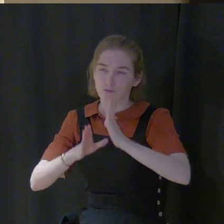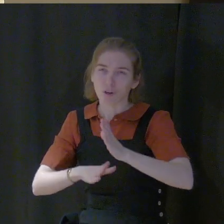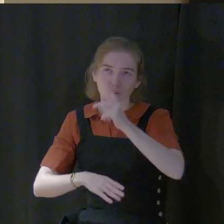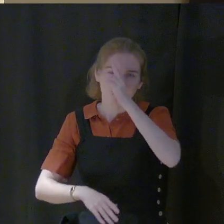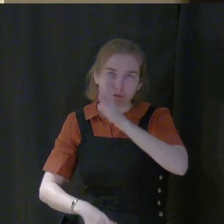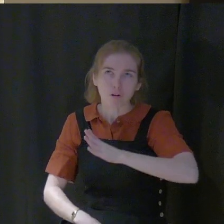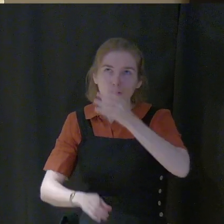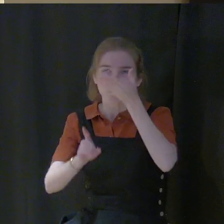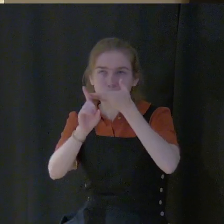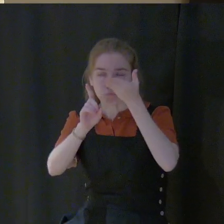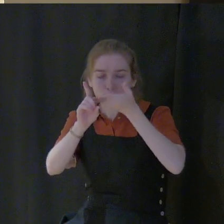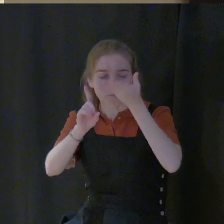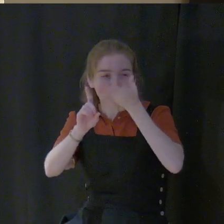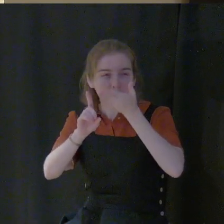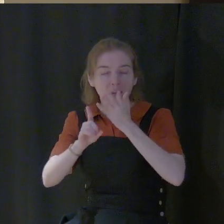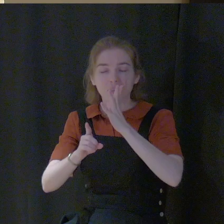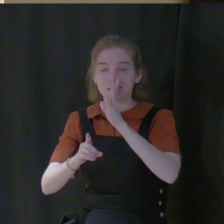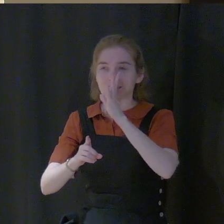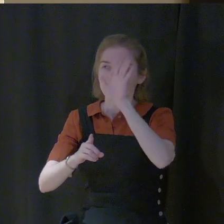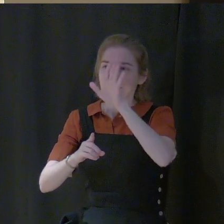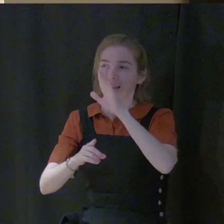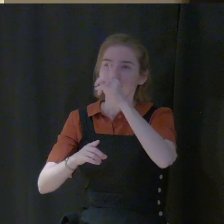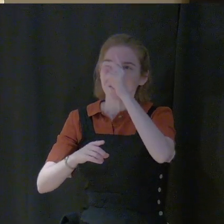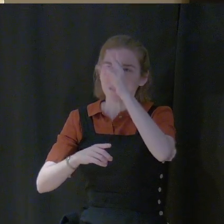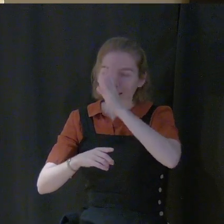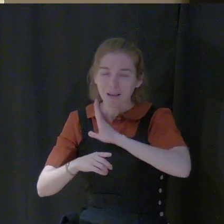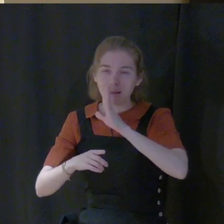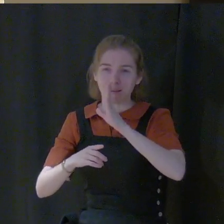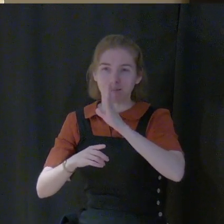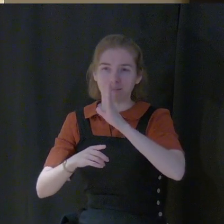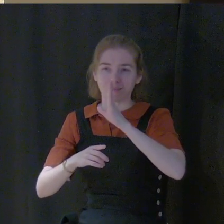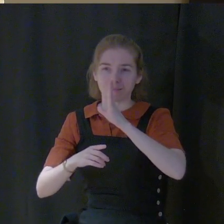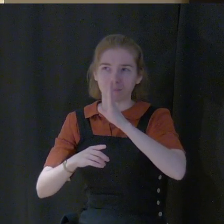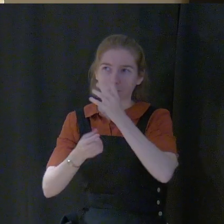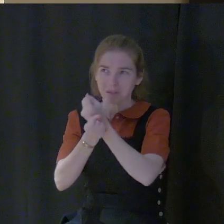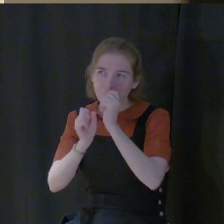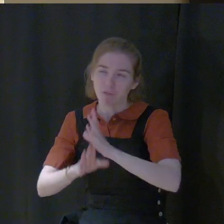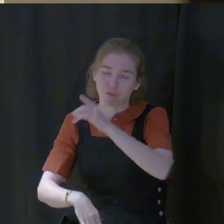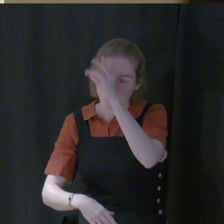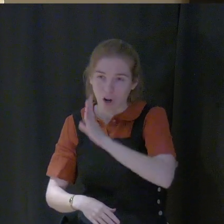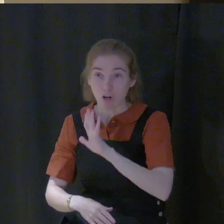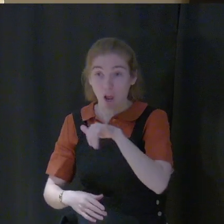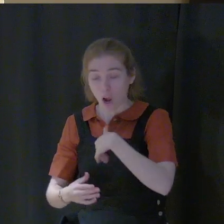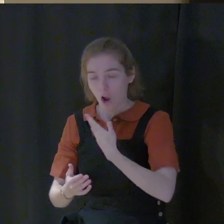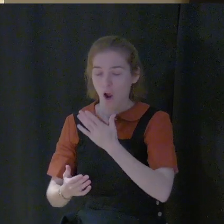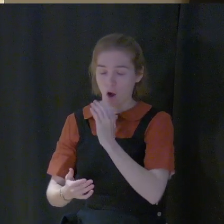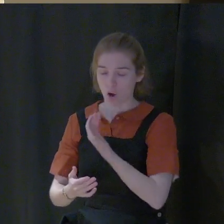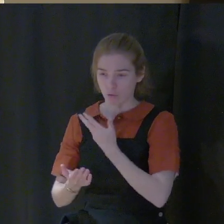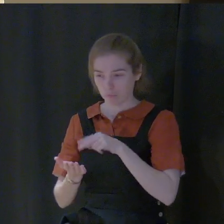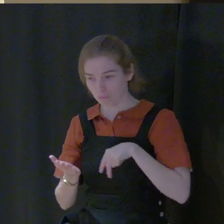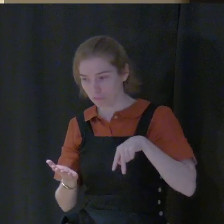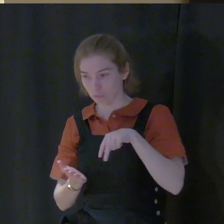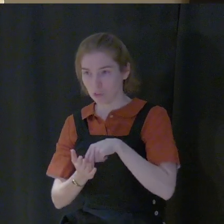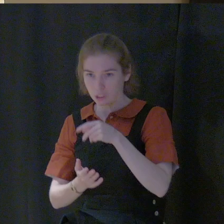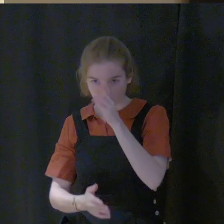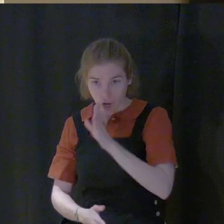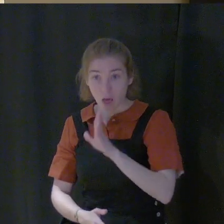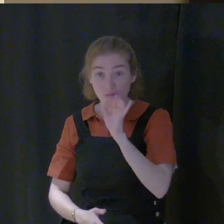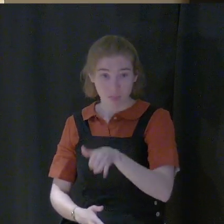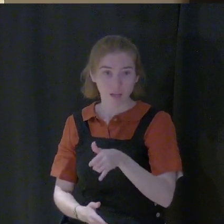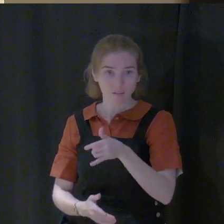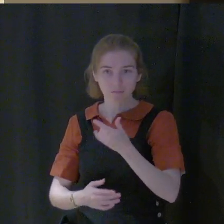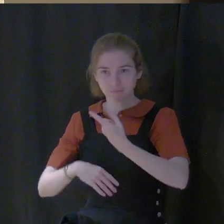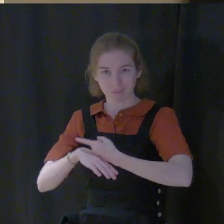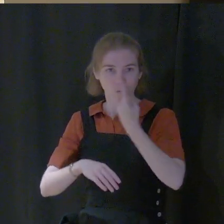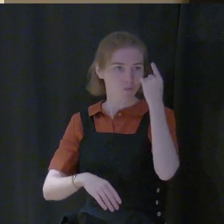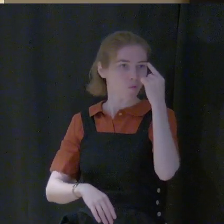God. His day is about being our savior God, our risen God. That's what this day